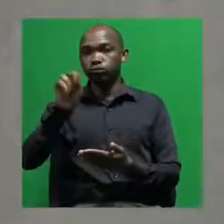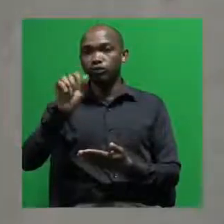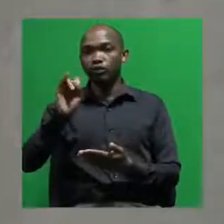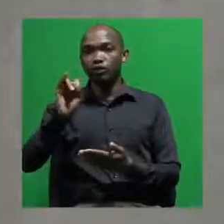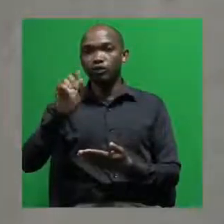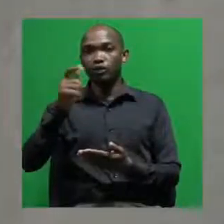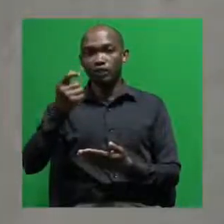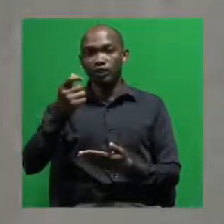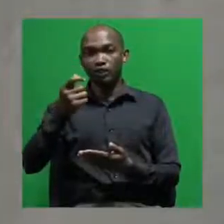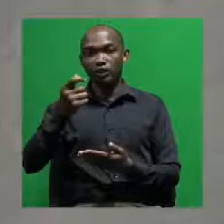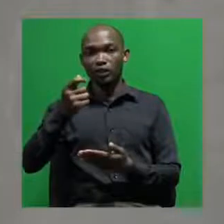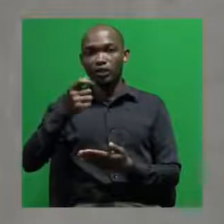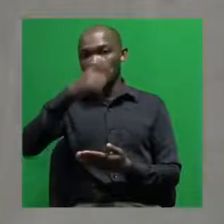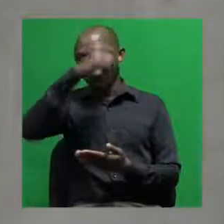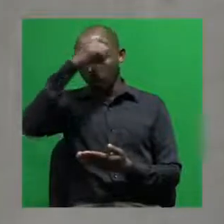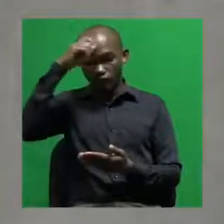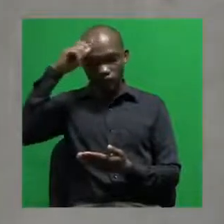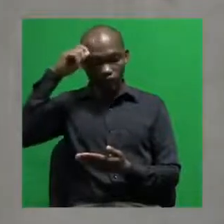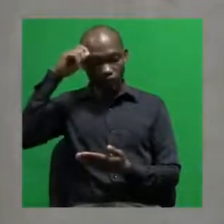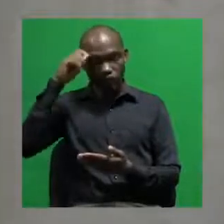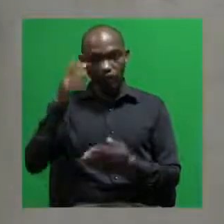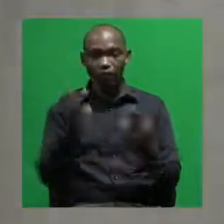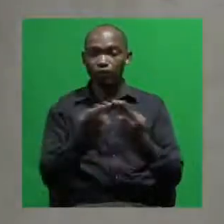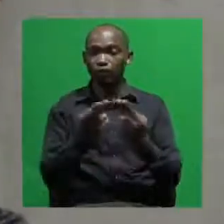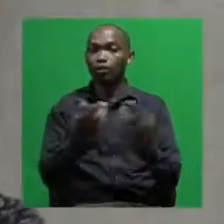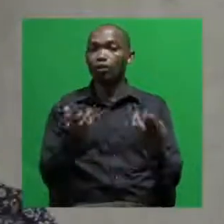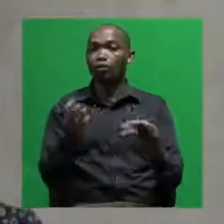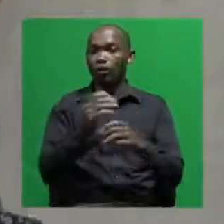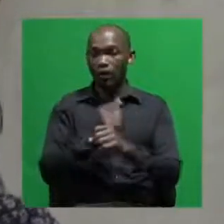used. So here we have